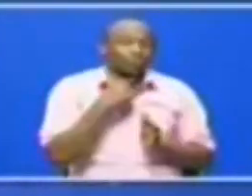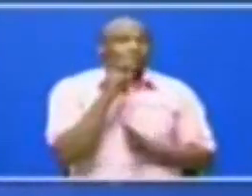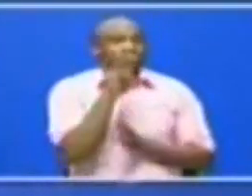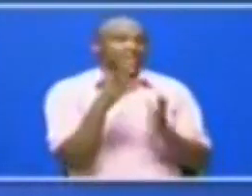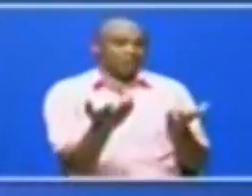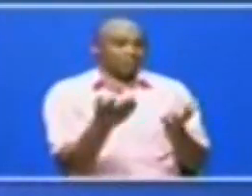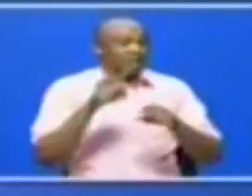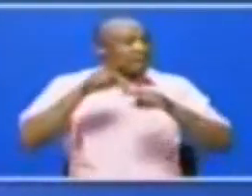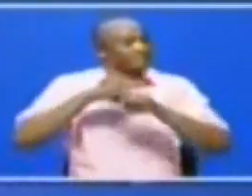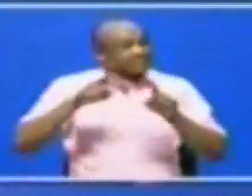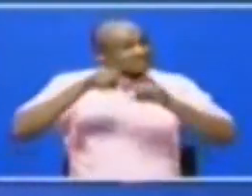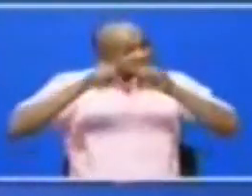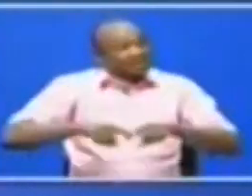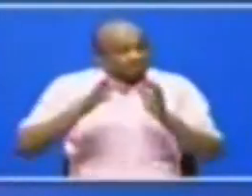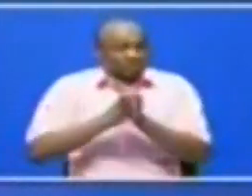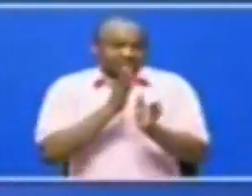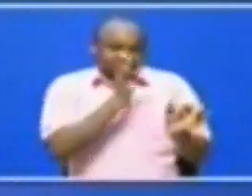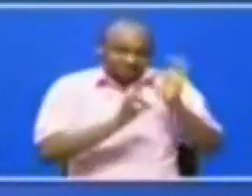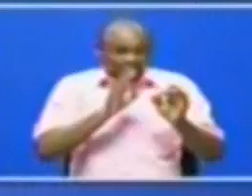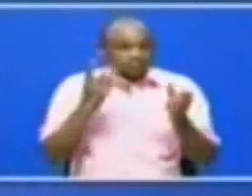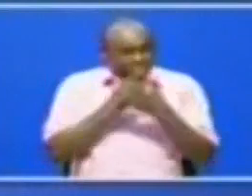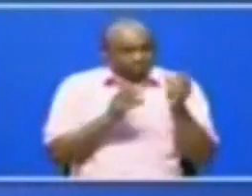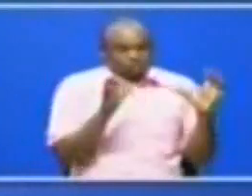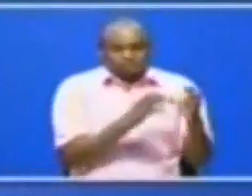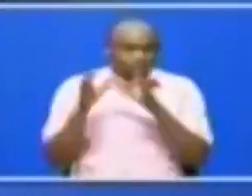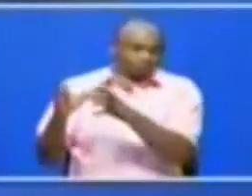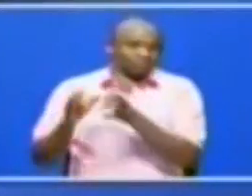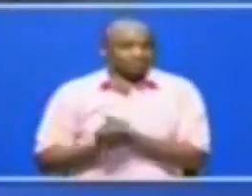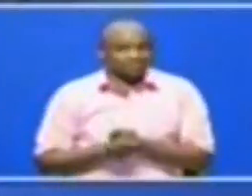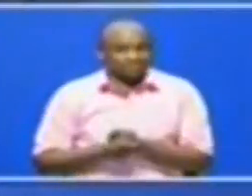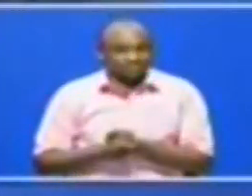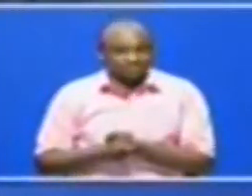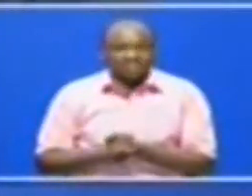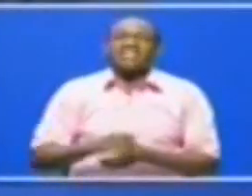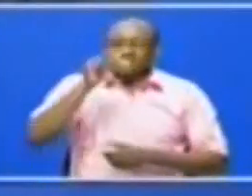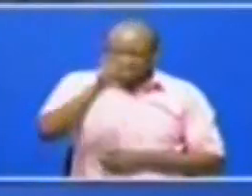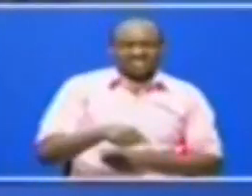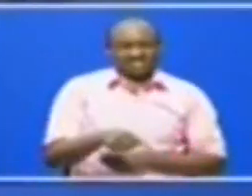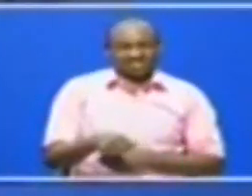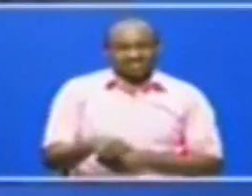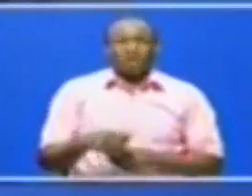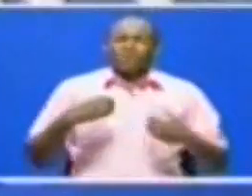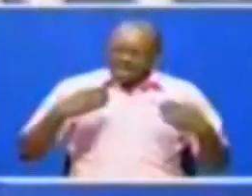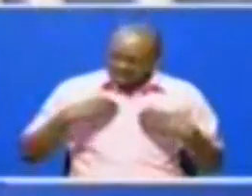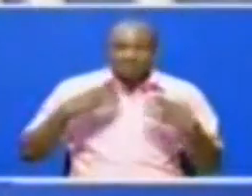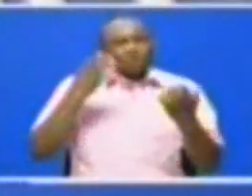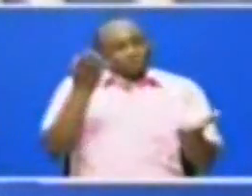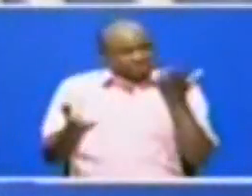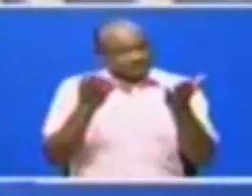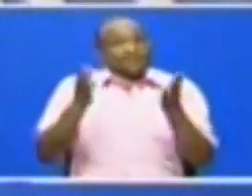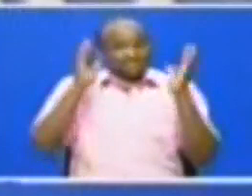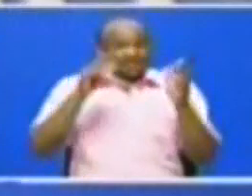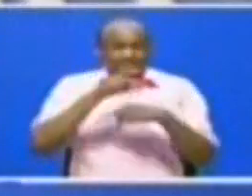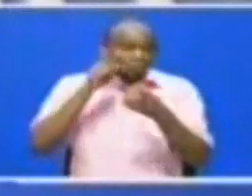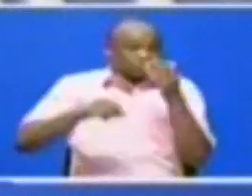And it depends on the strategic prowess of either side. You feel that, Harvey? Absolutely. Look, there is a very big comparison between what